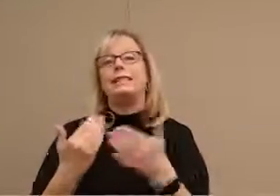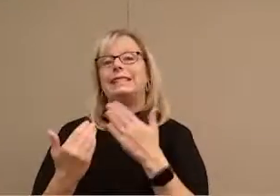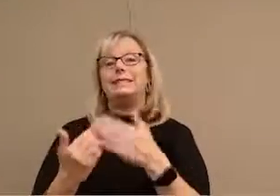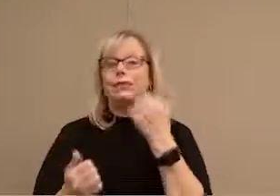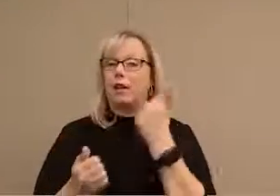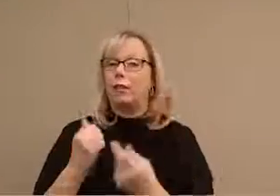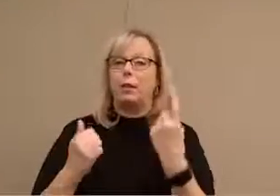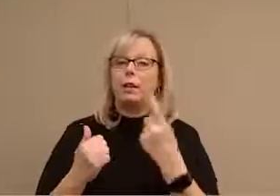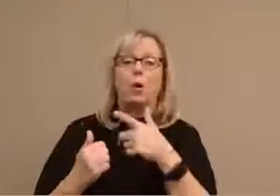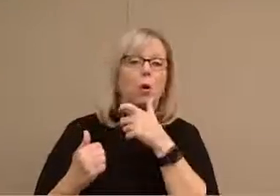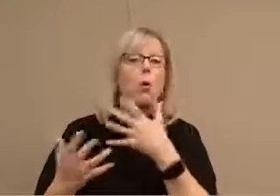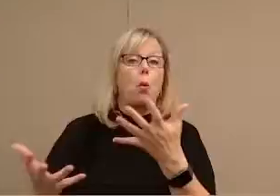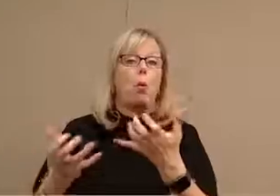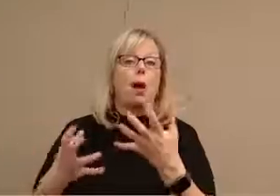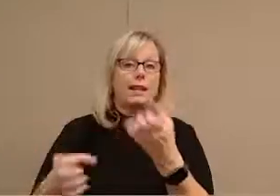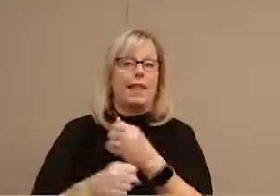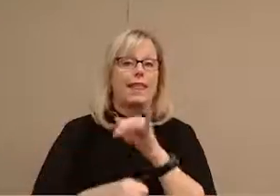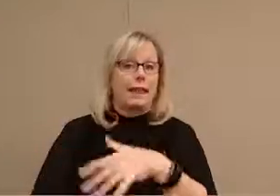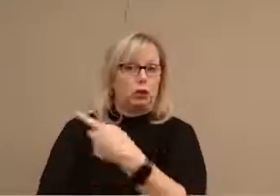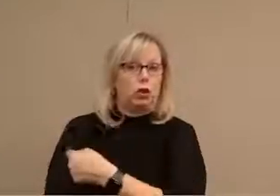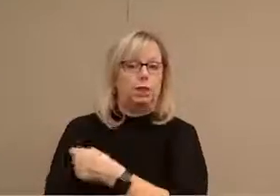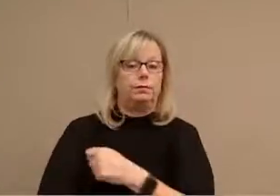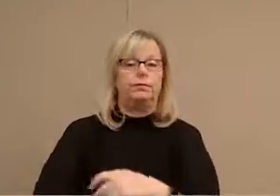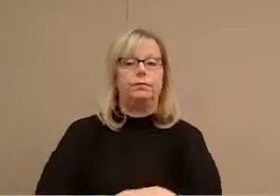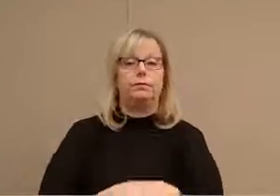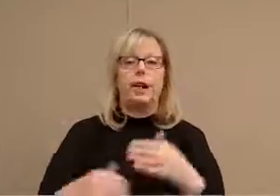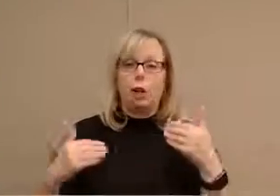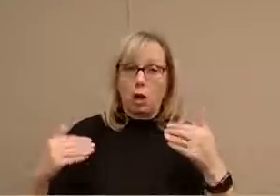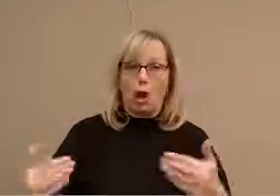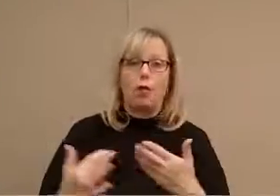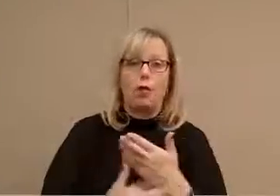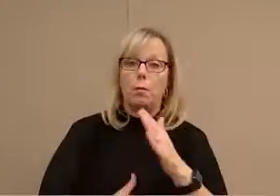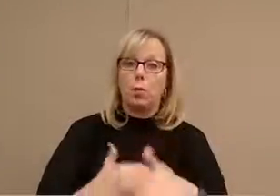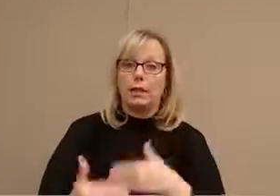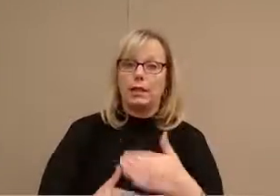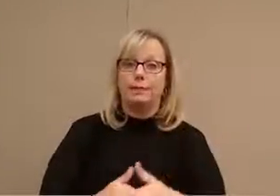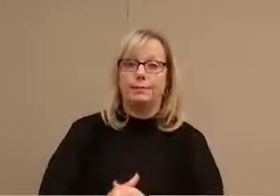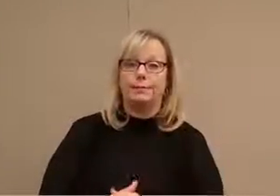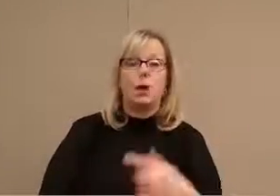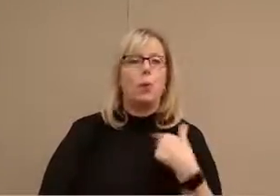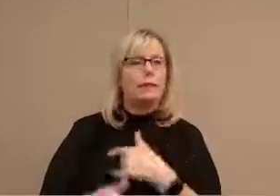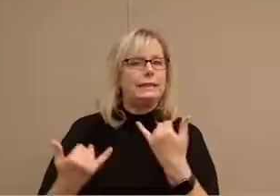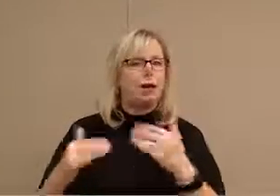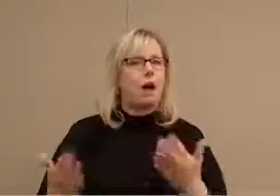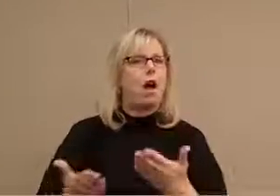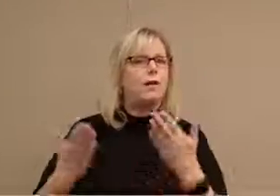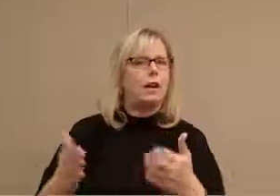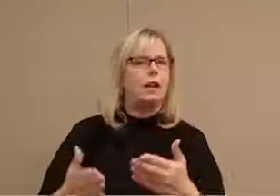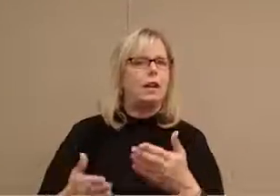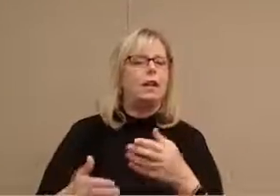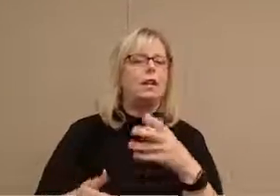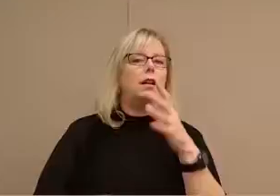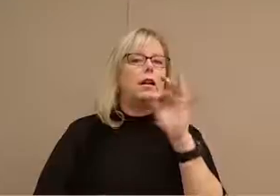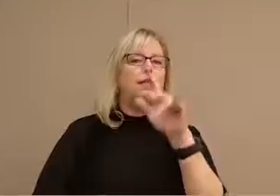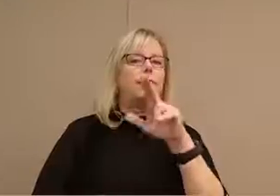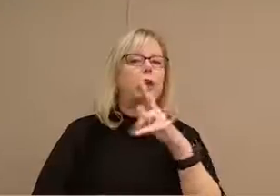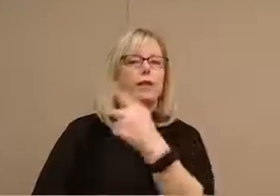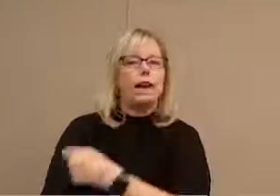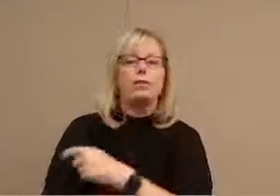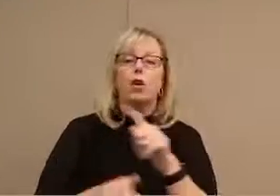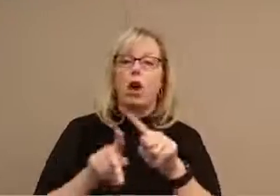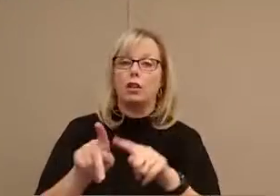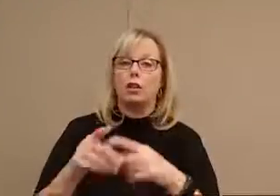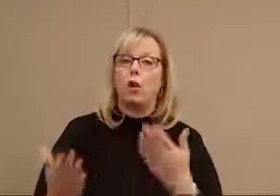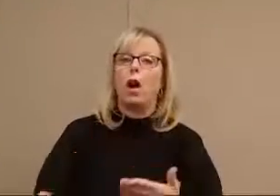anybody that is wanting to get those shots done and move through this process. We do still continue to offer free flu vaccine at the